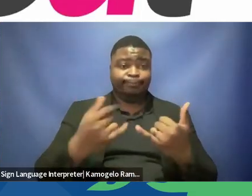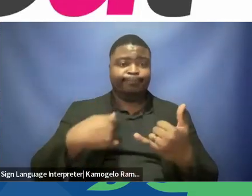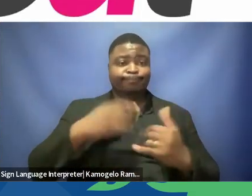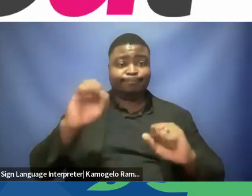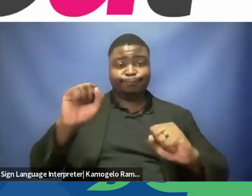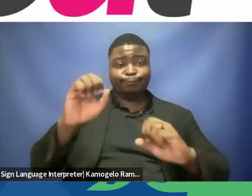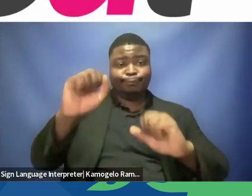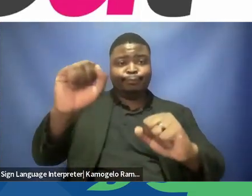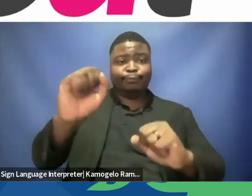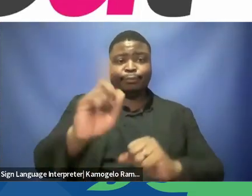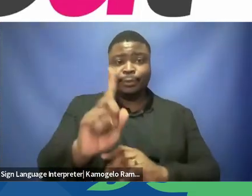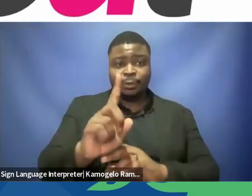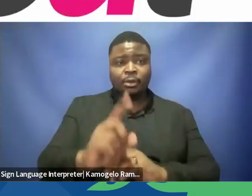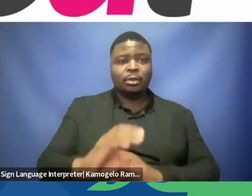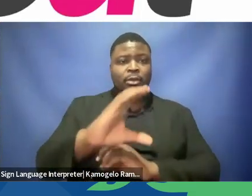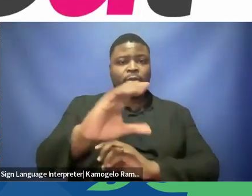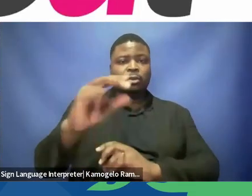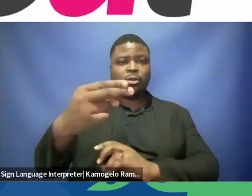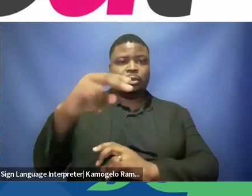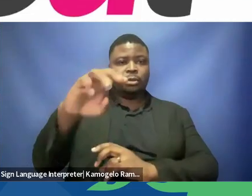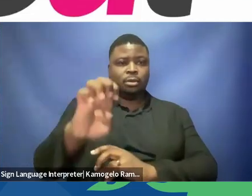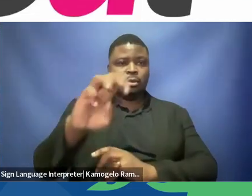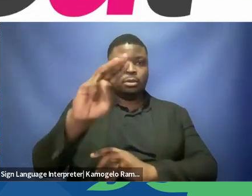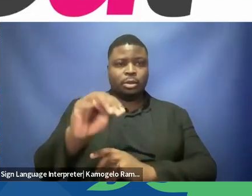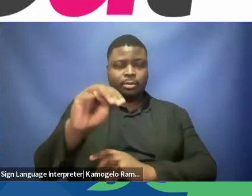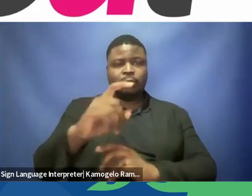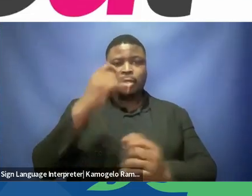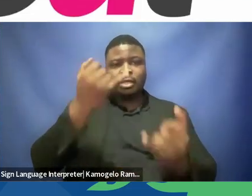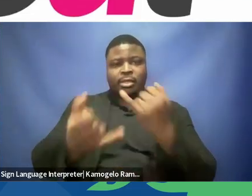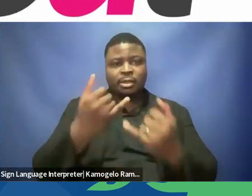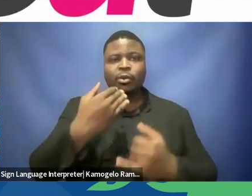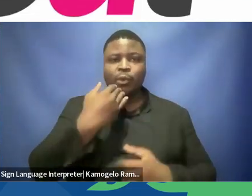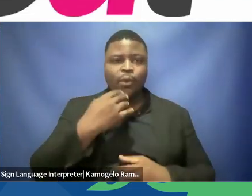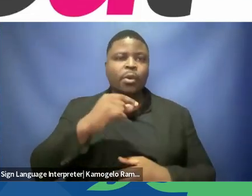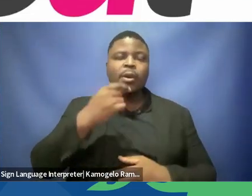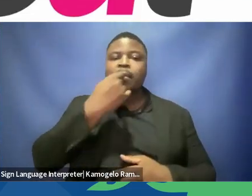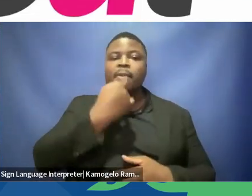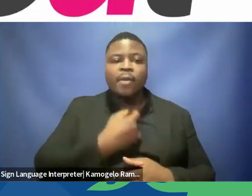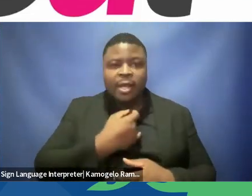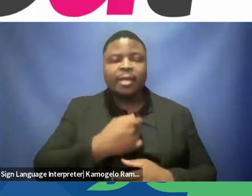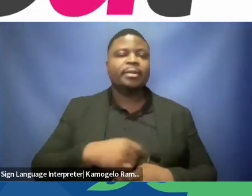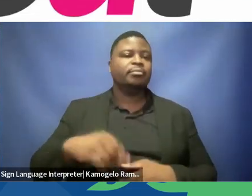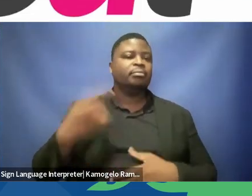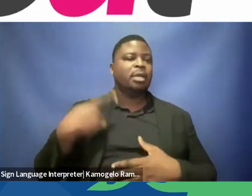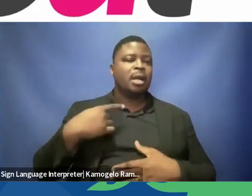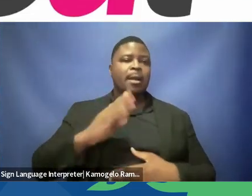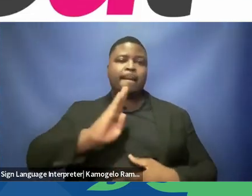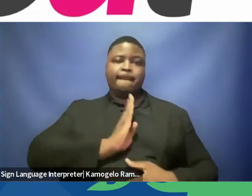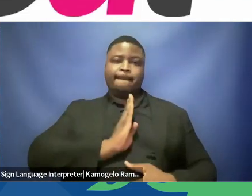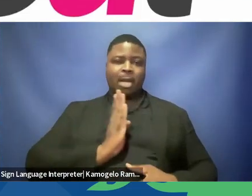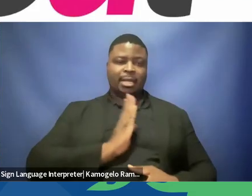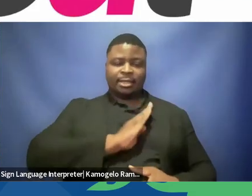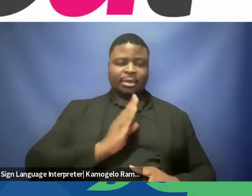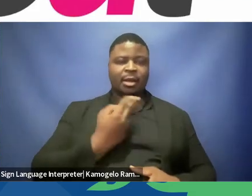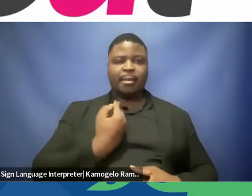and preference of chemsex amongst gay, bisexual, and men who have sex with men. And to give you some